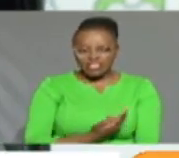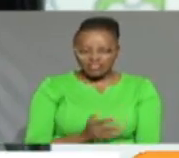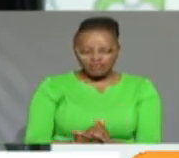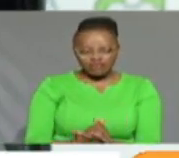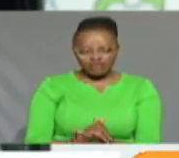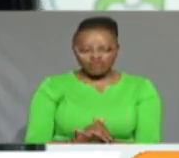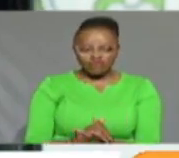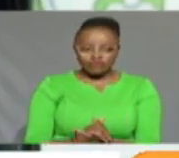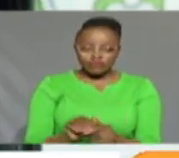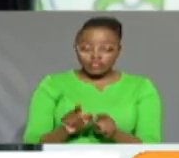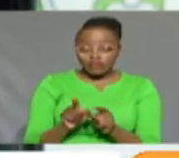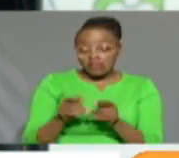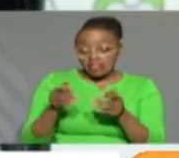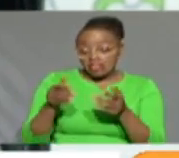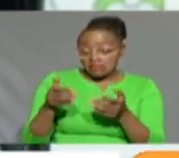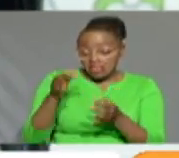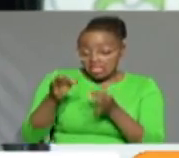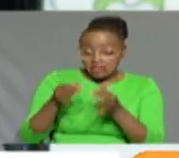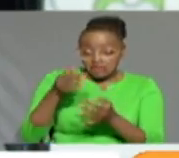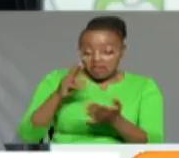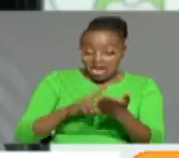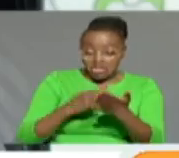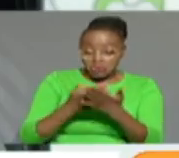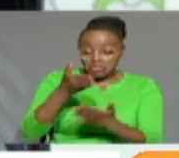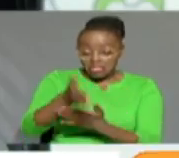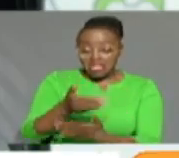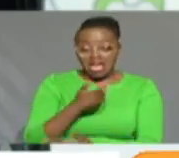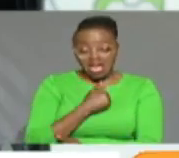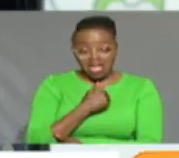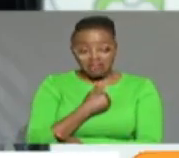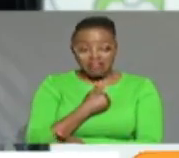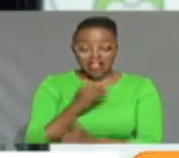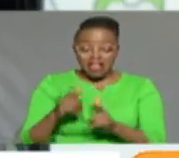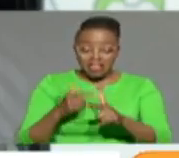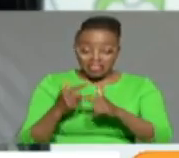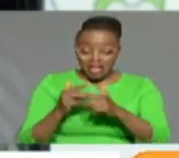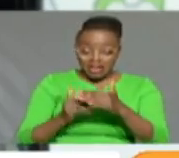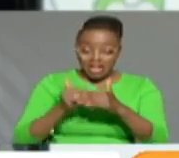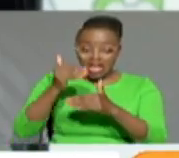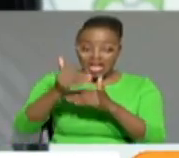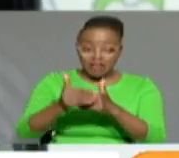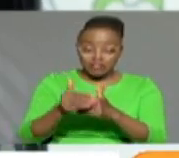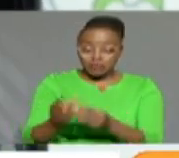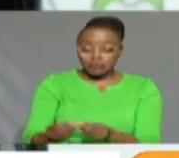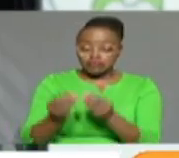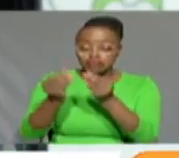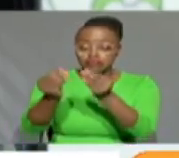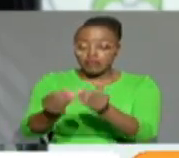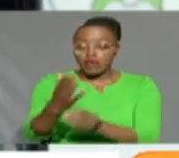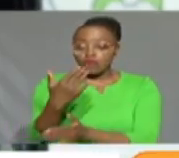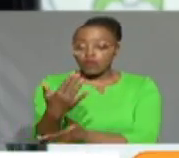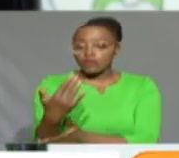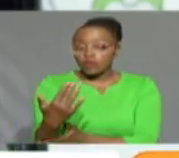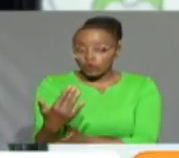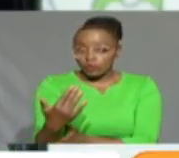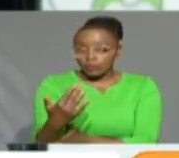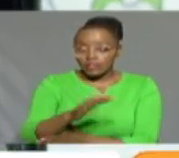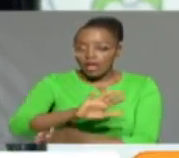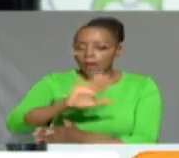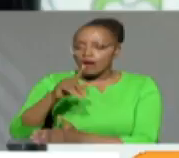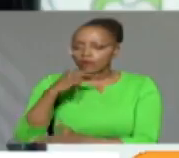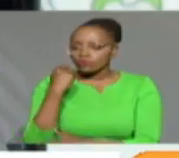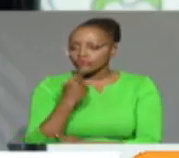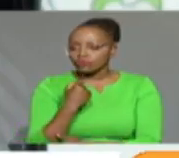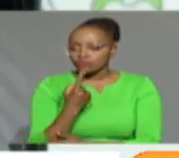to availability of resources, and thereafter we shall hand over the documents back to